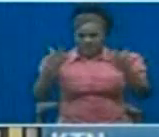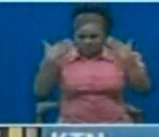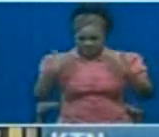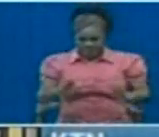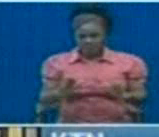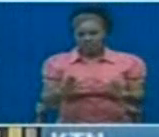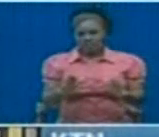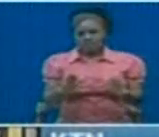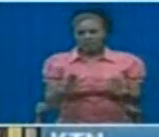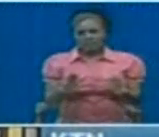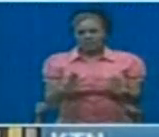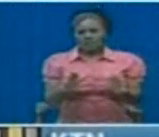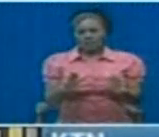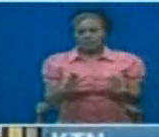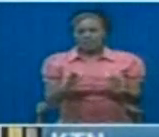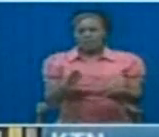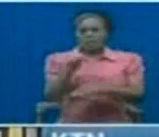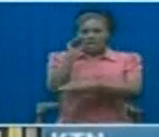have